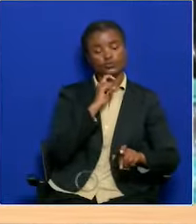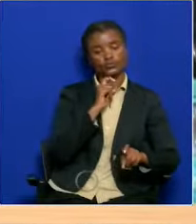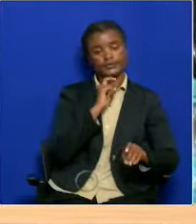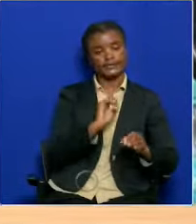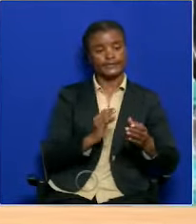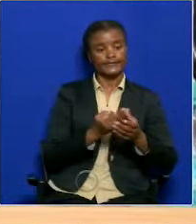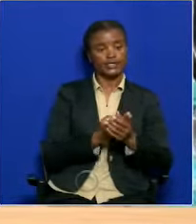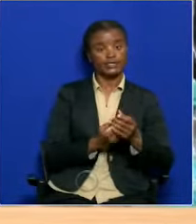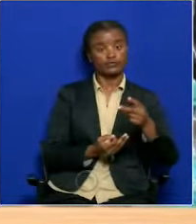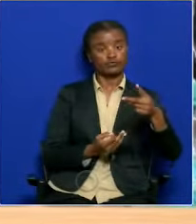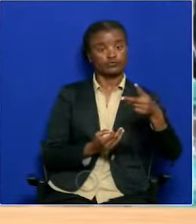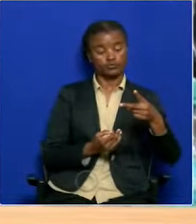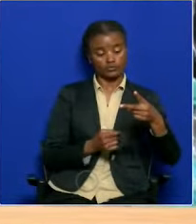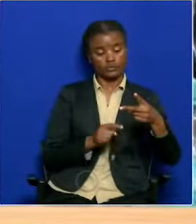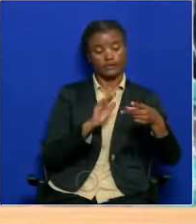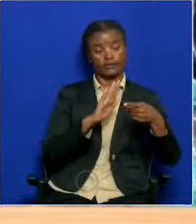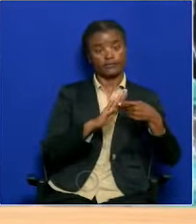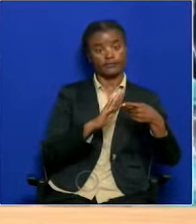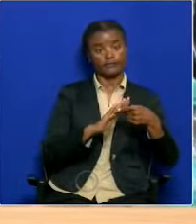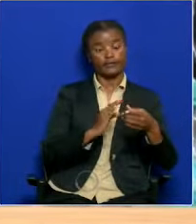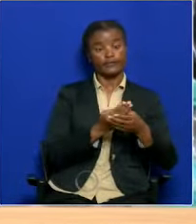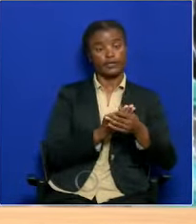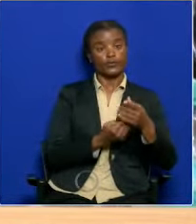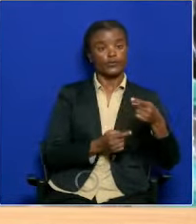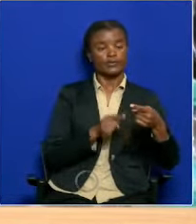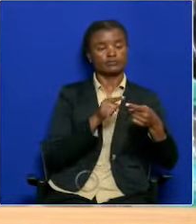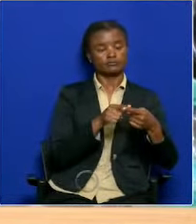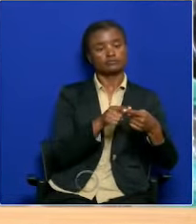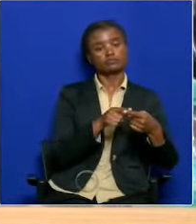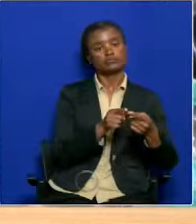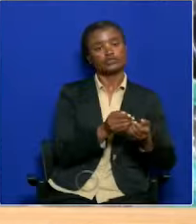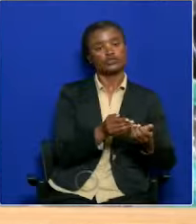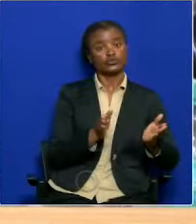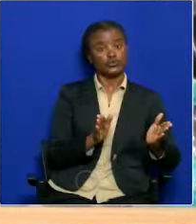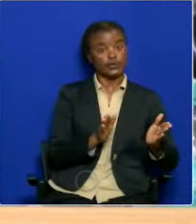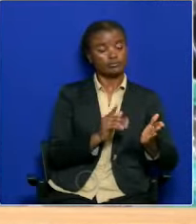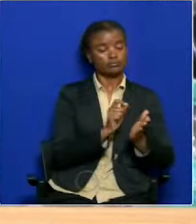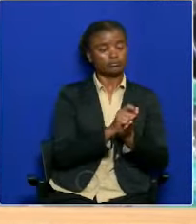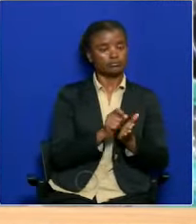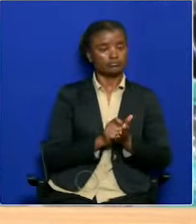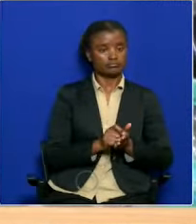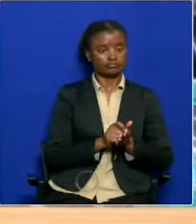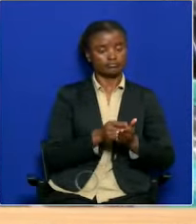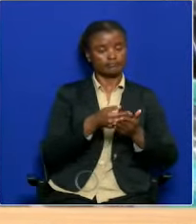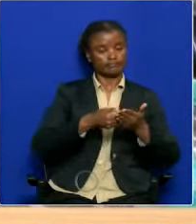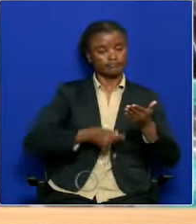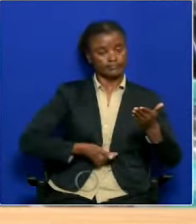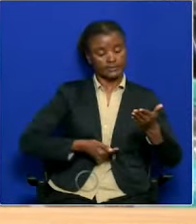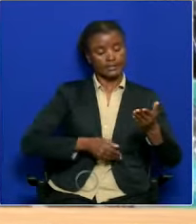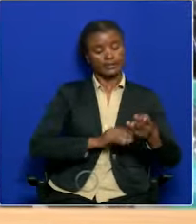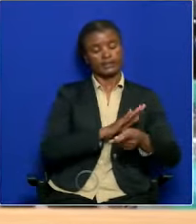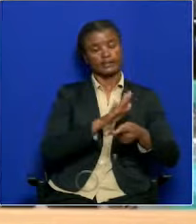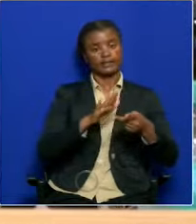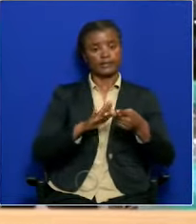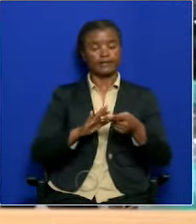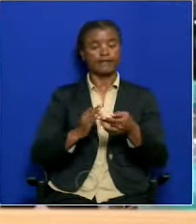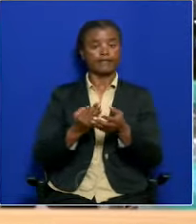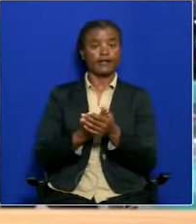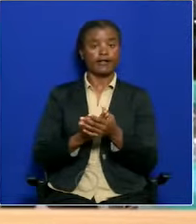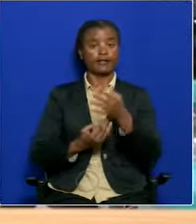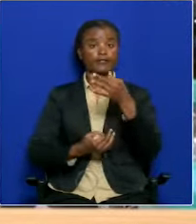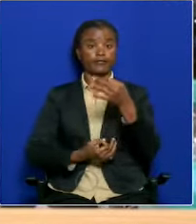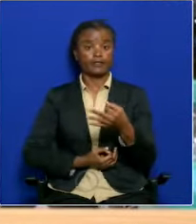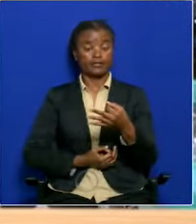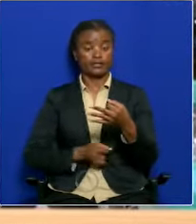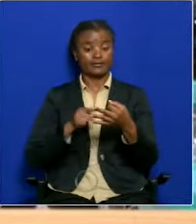1 with the general statement, as well as file 3, which contains